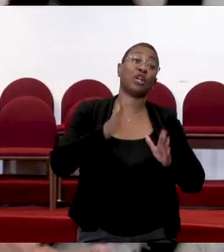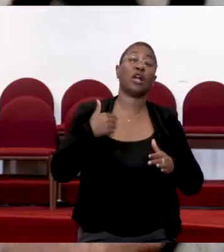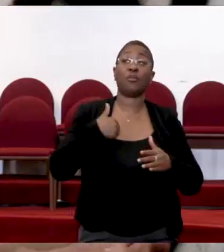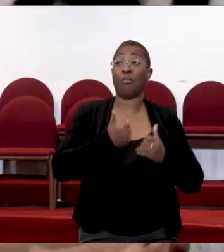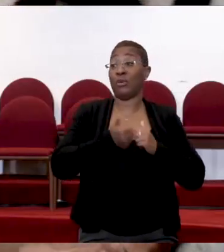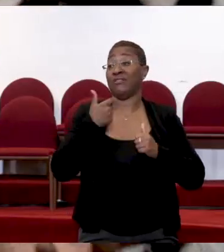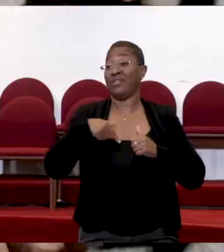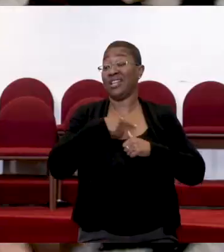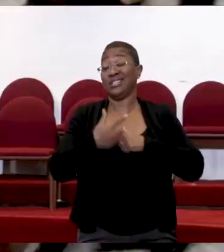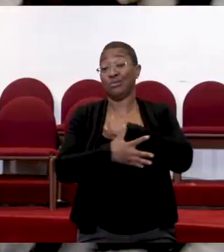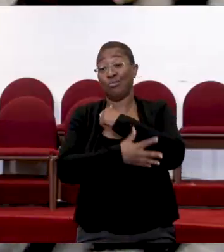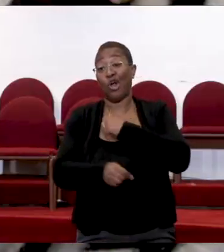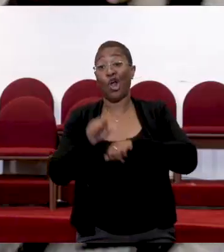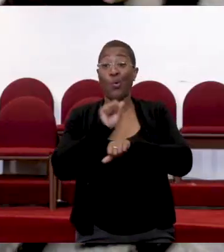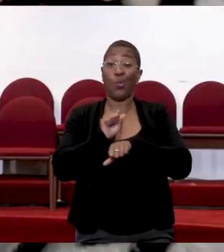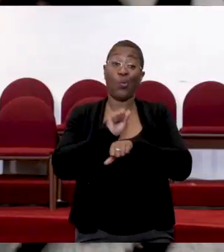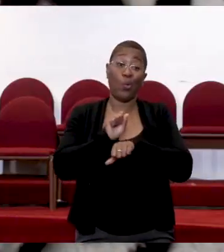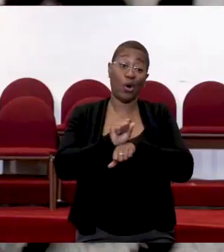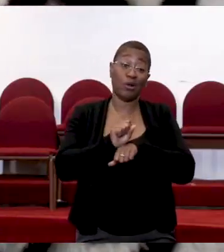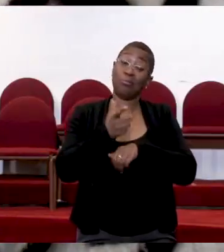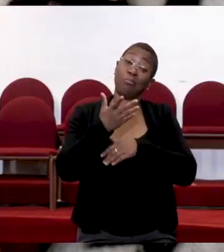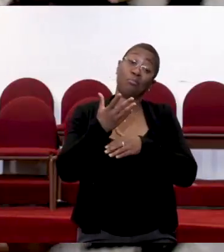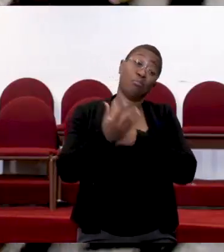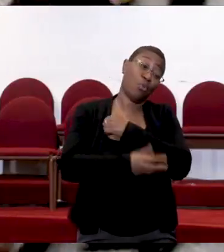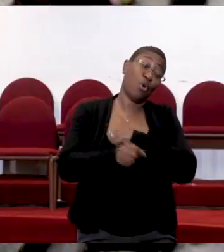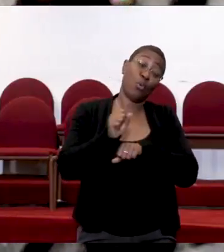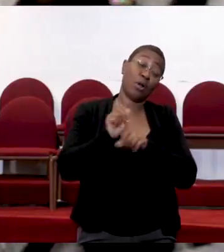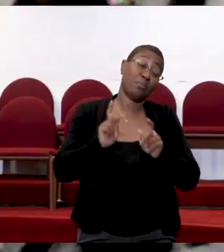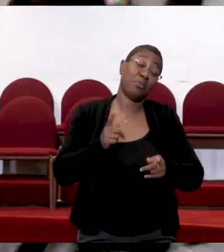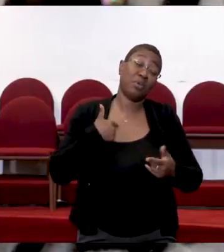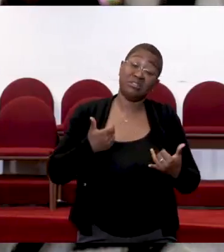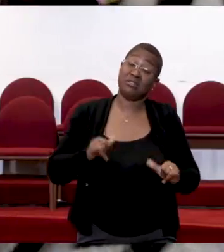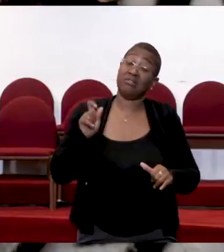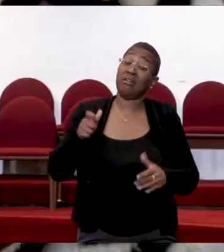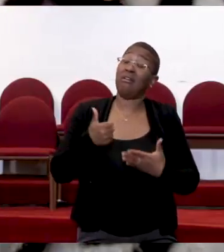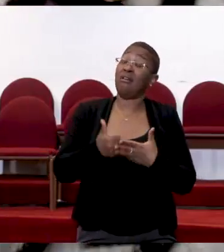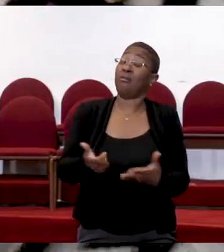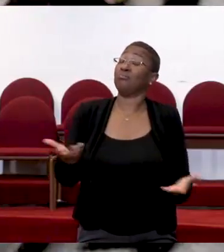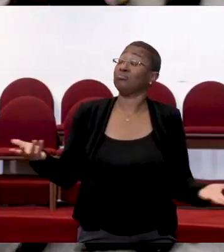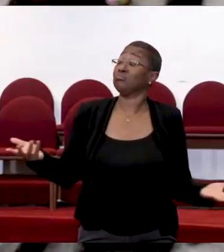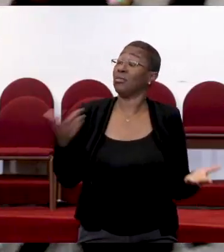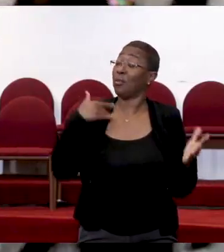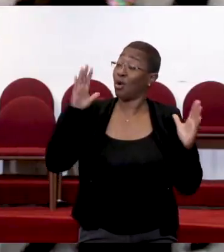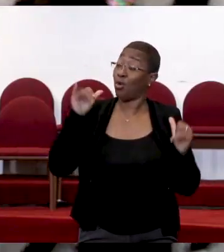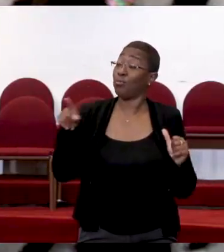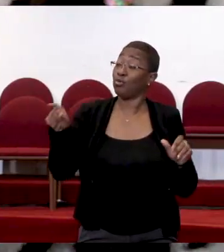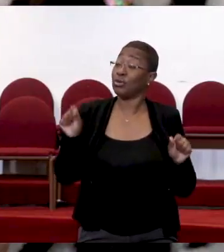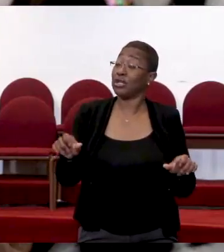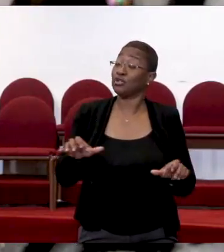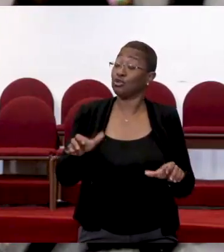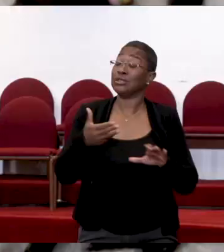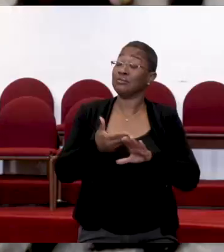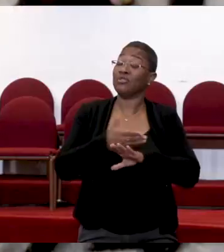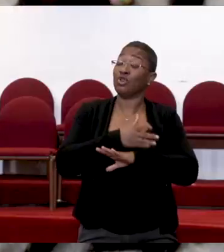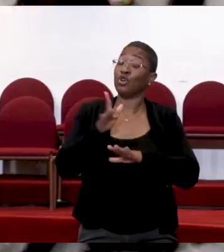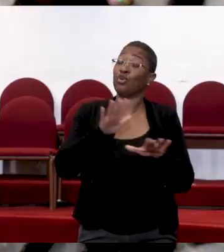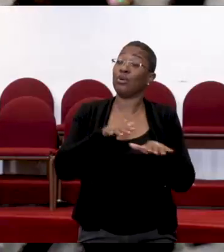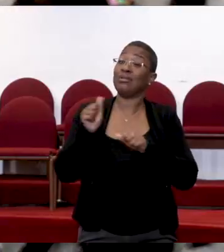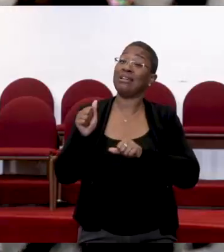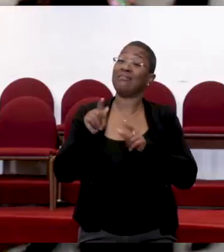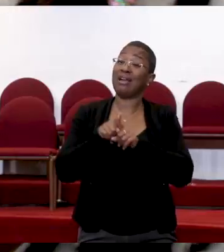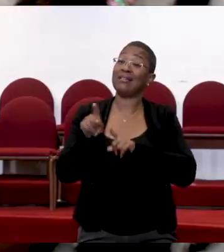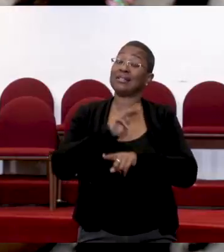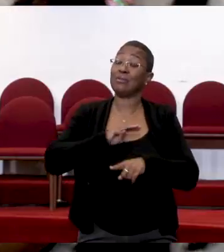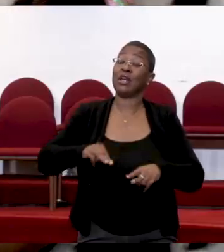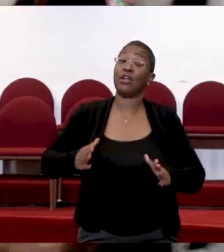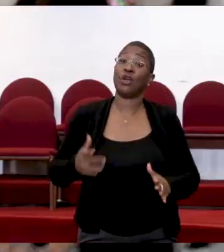poor working people, and we still need some help. I'm hoping that you're able to do something before you leave office.